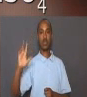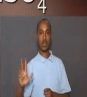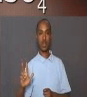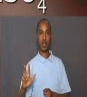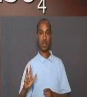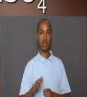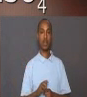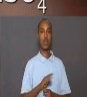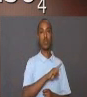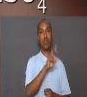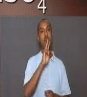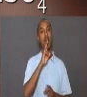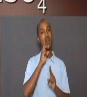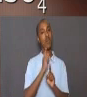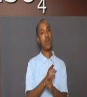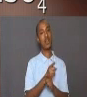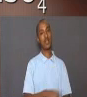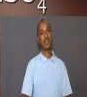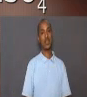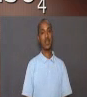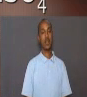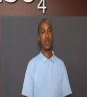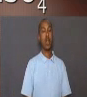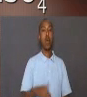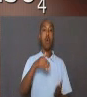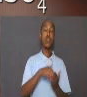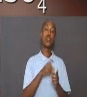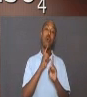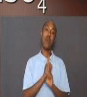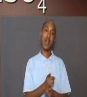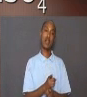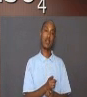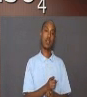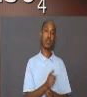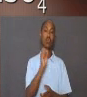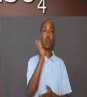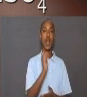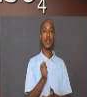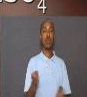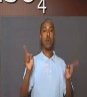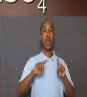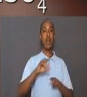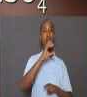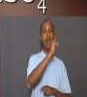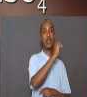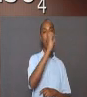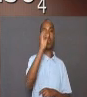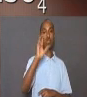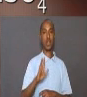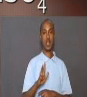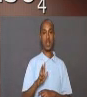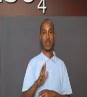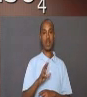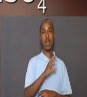carbonate, then you are correct. You were also correct to write that when